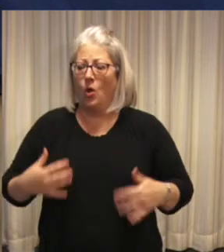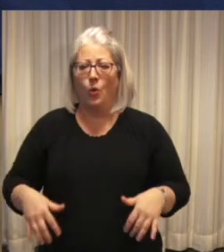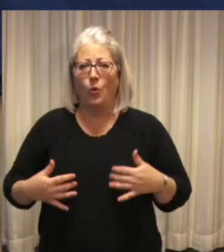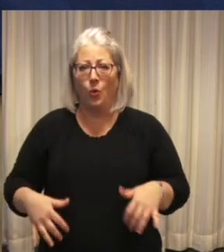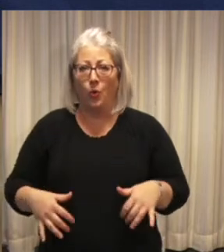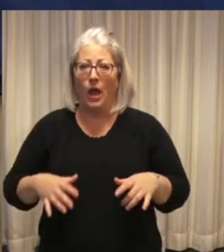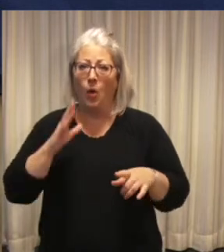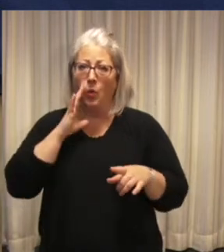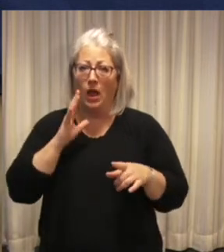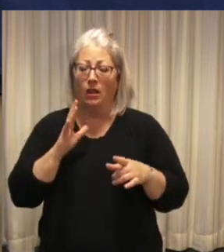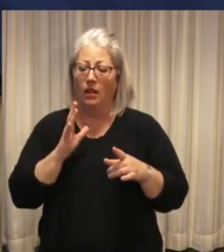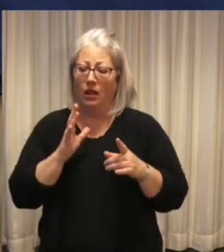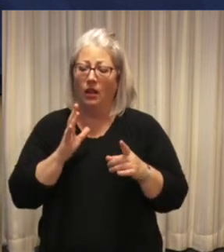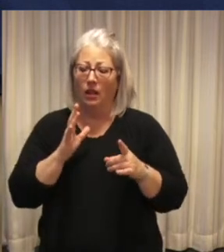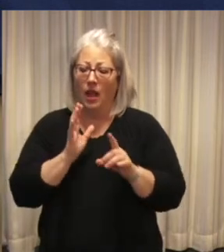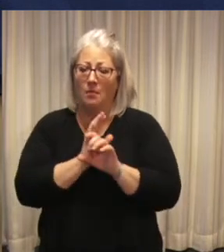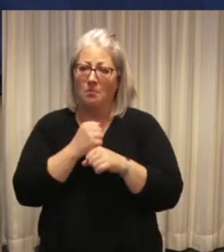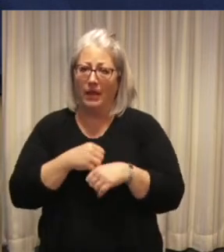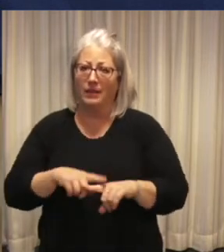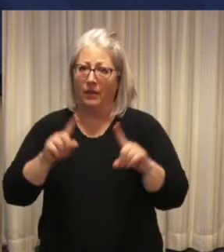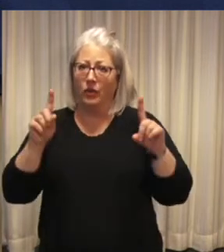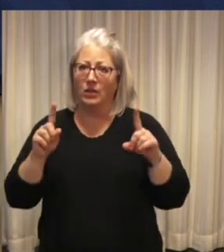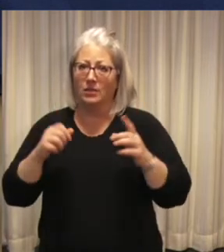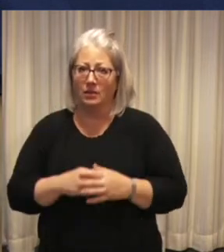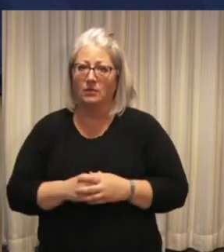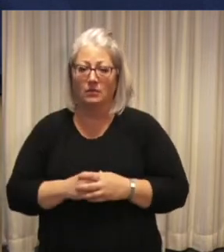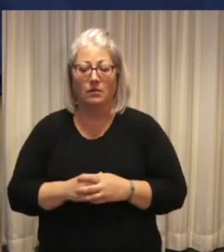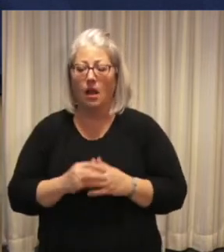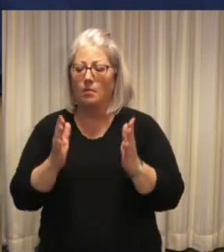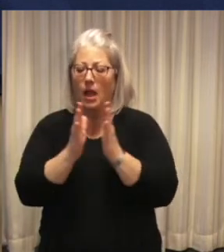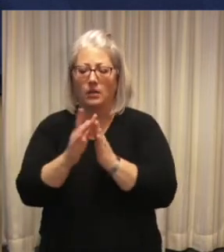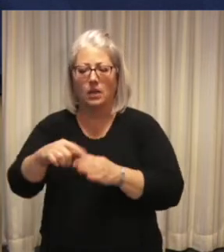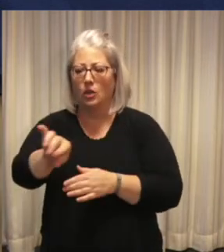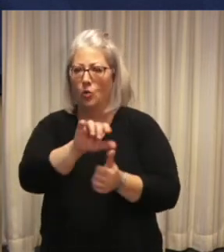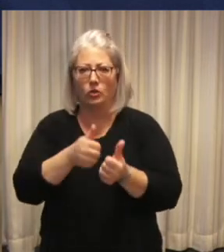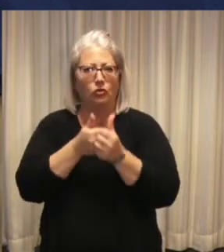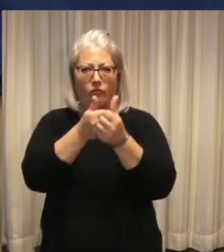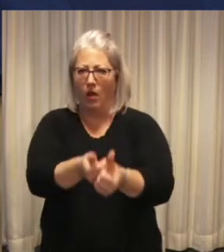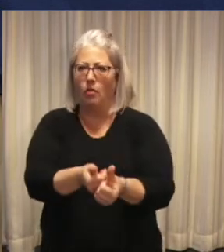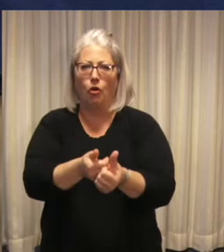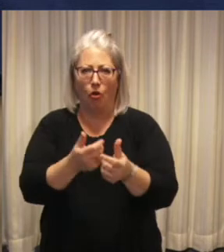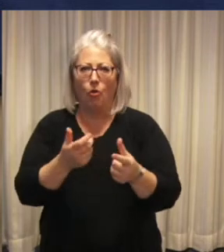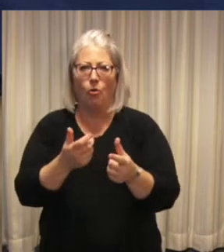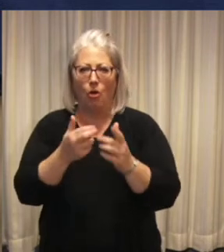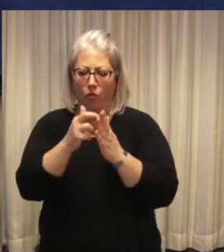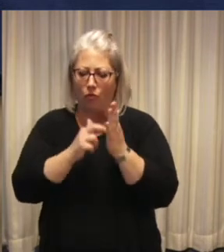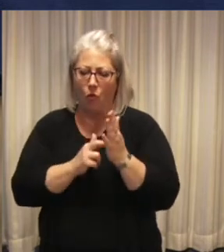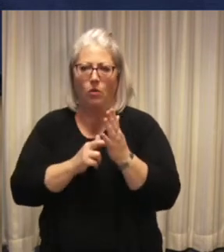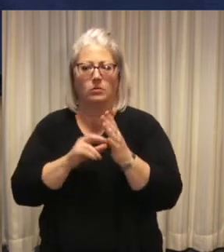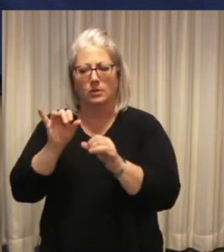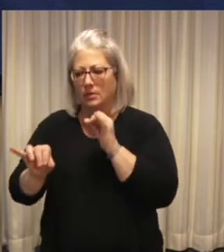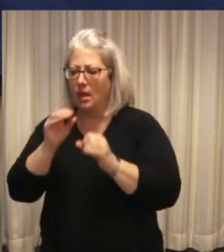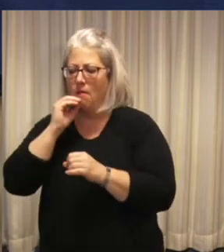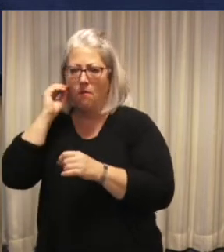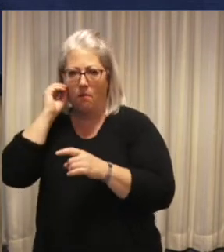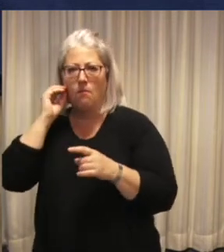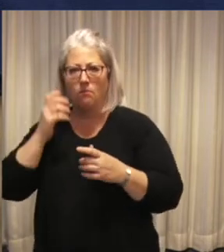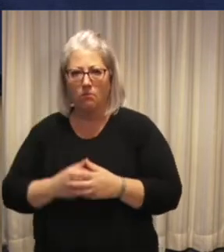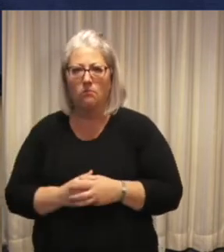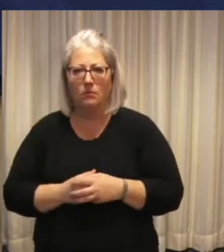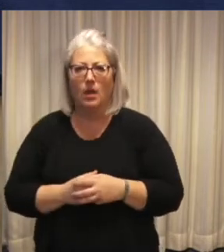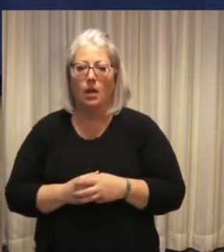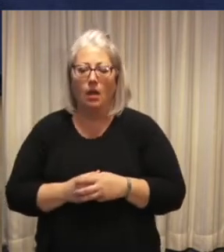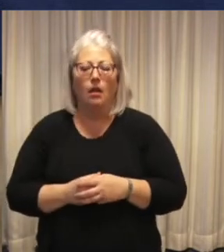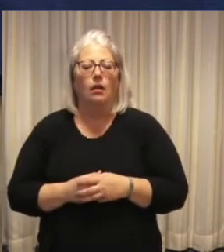longer and follow those things. I was encouraged that the governor did add a little bit more enforcement, and we are